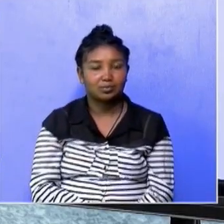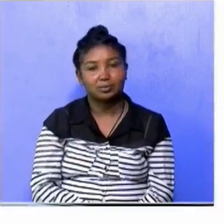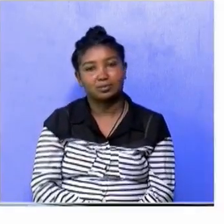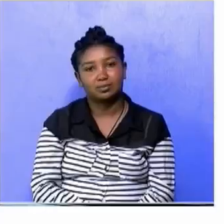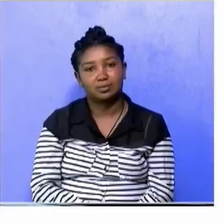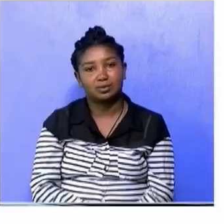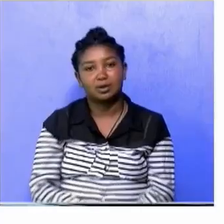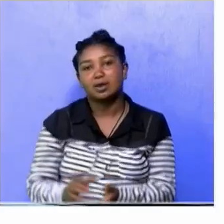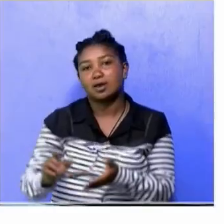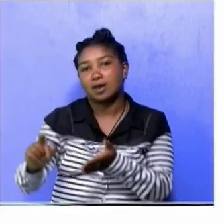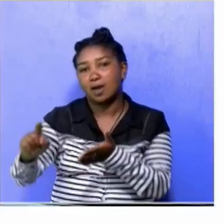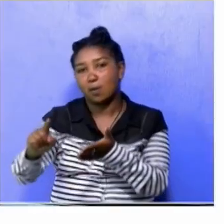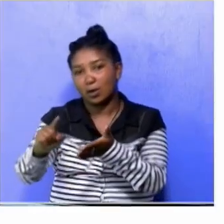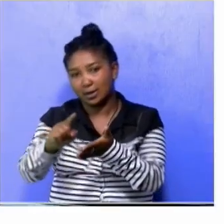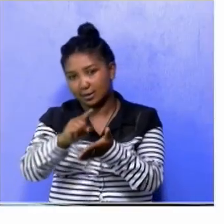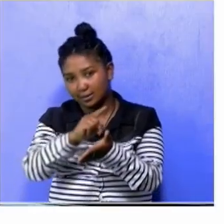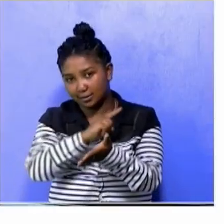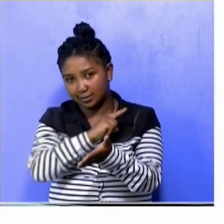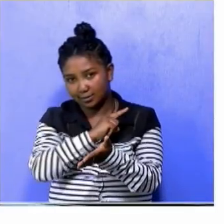a week